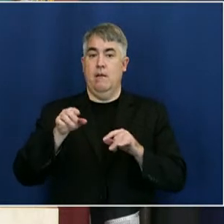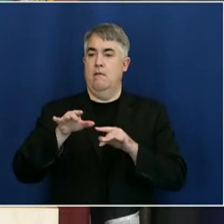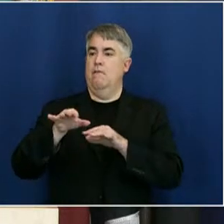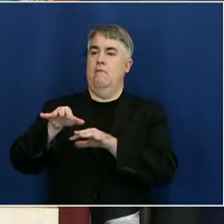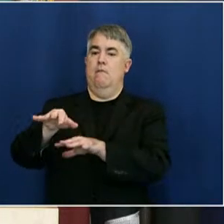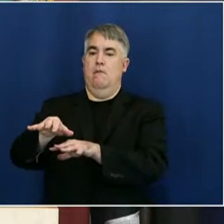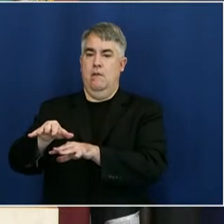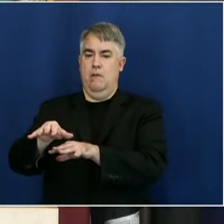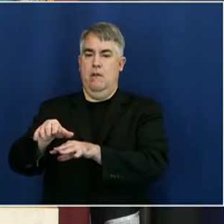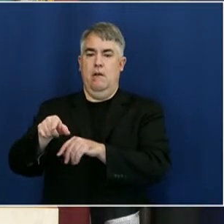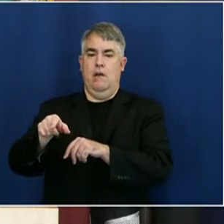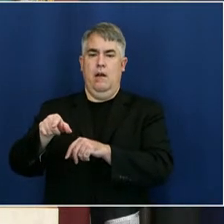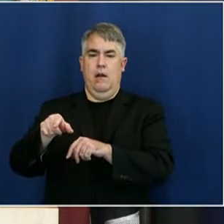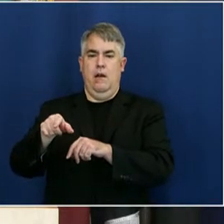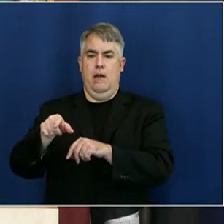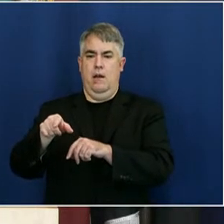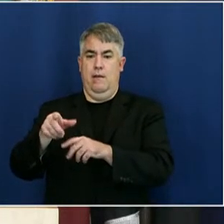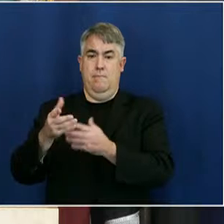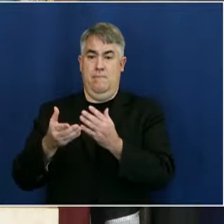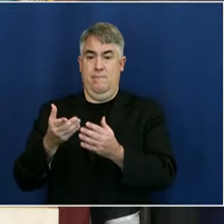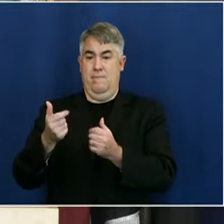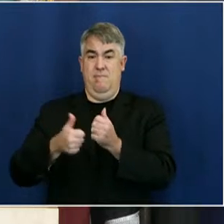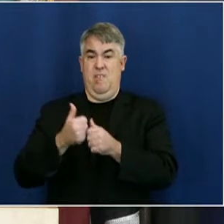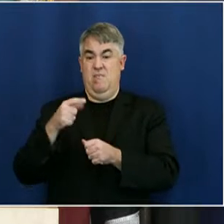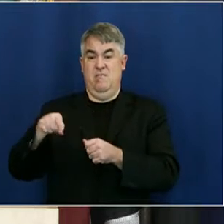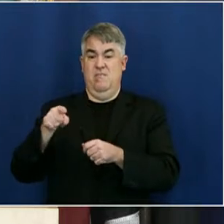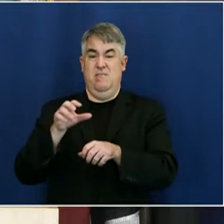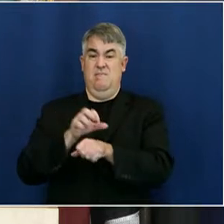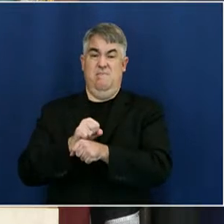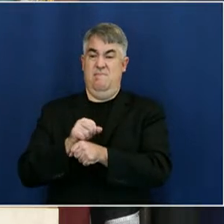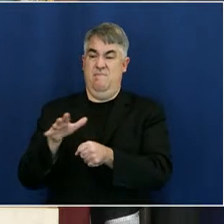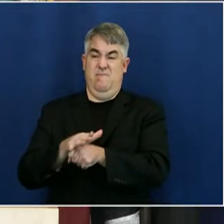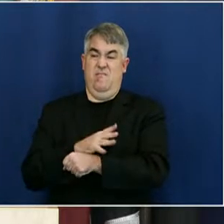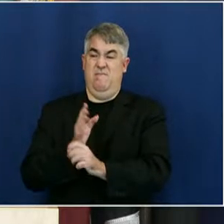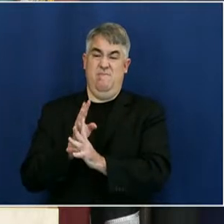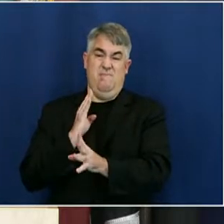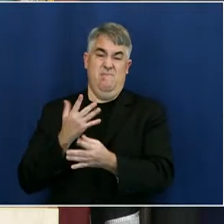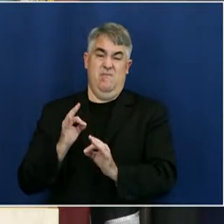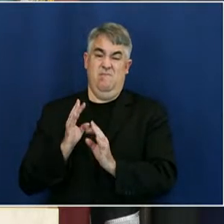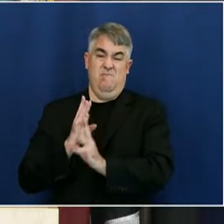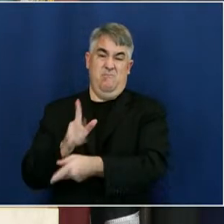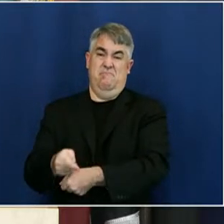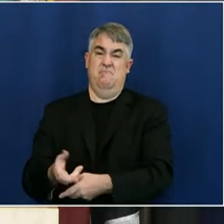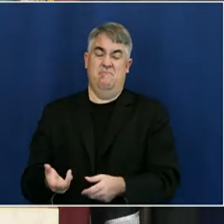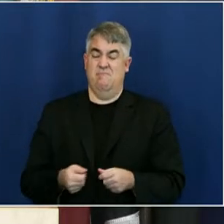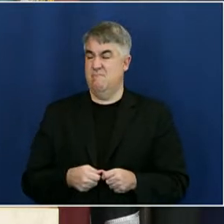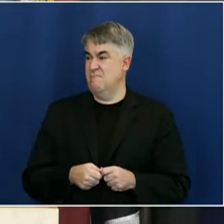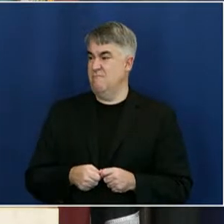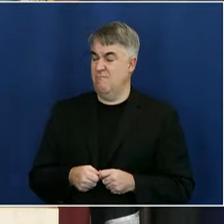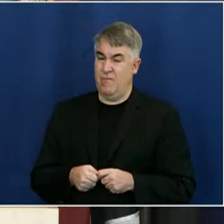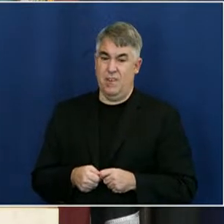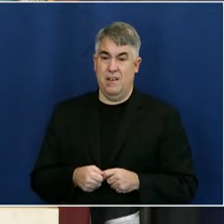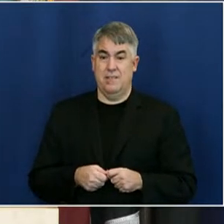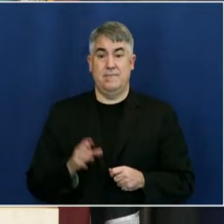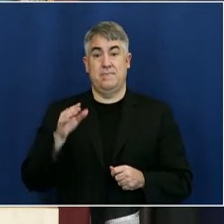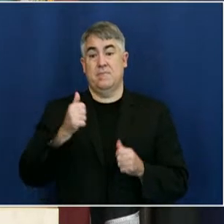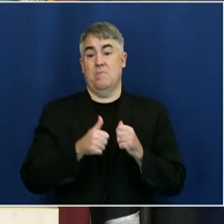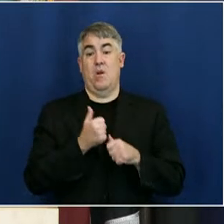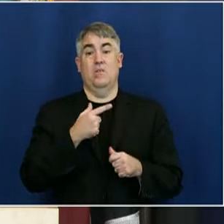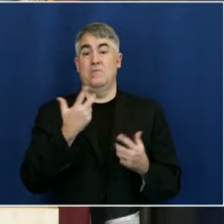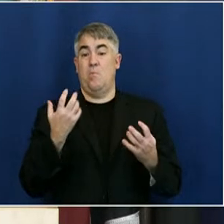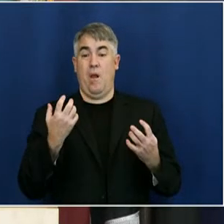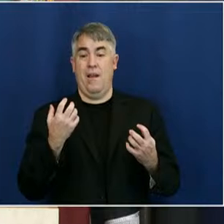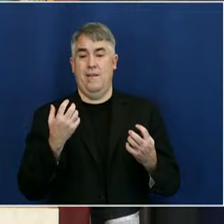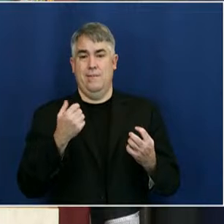up and get filled. So we haven't had any significant problems of no-shows for appointments. The much more common problem is greater demand than